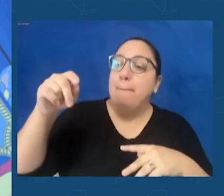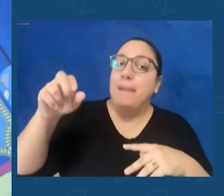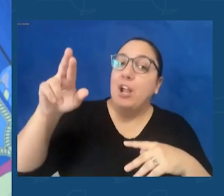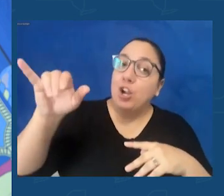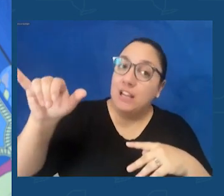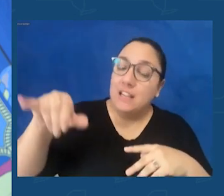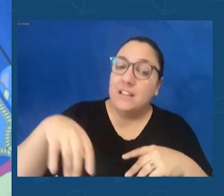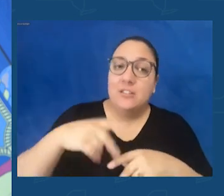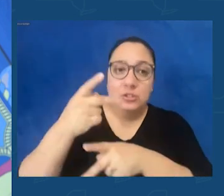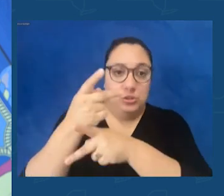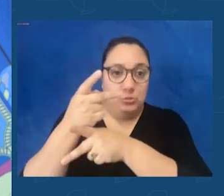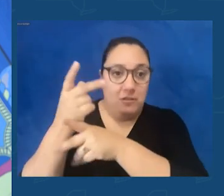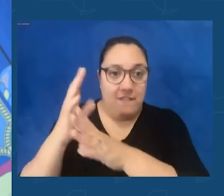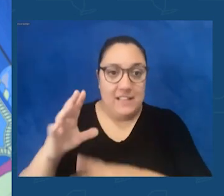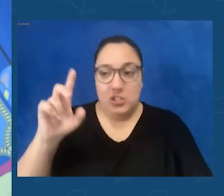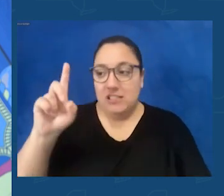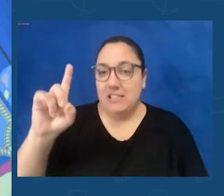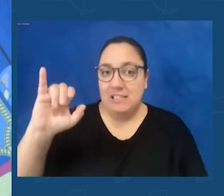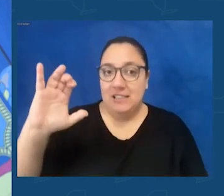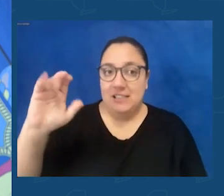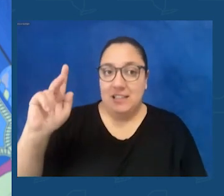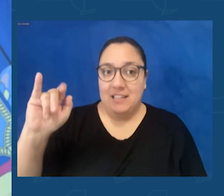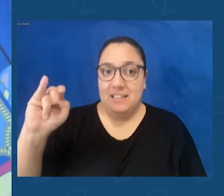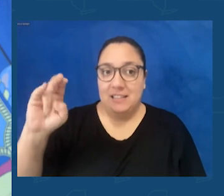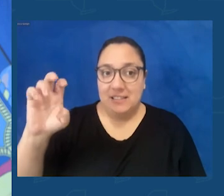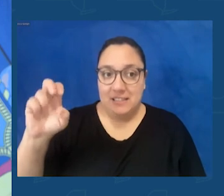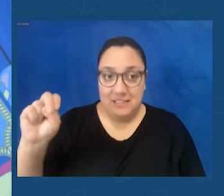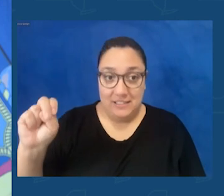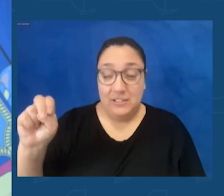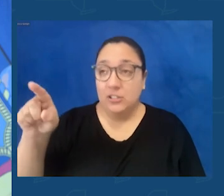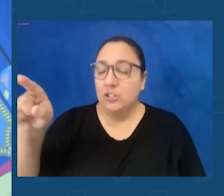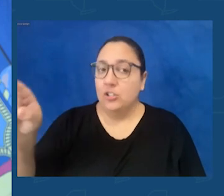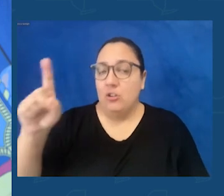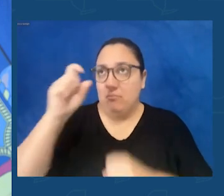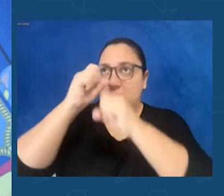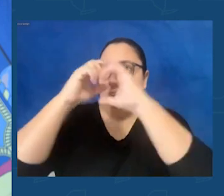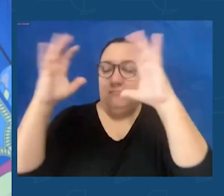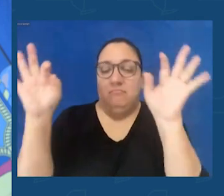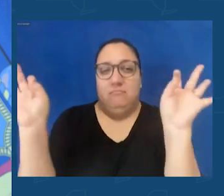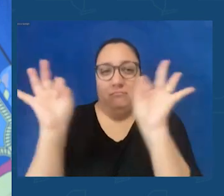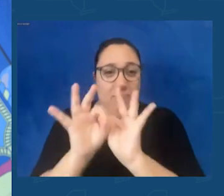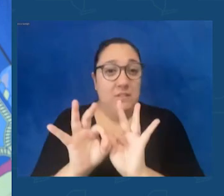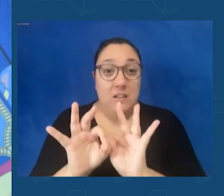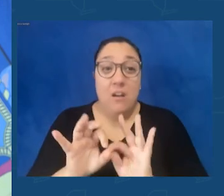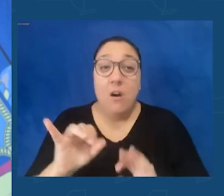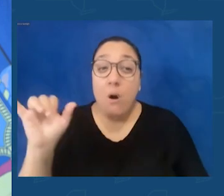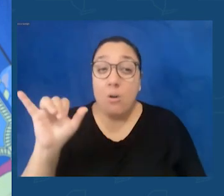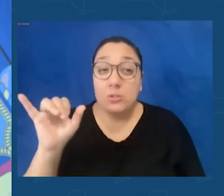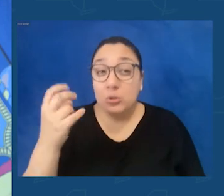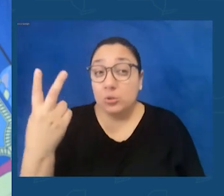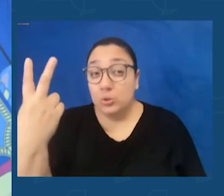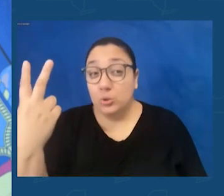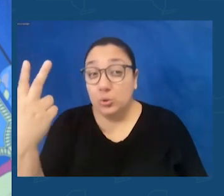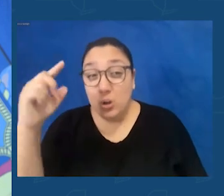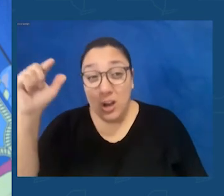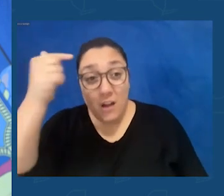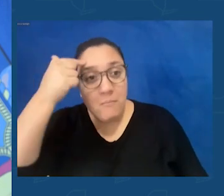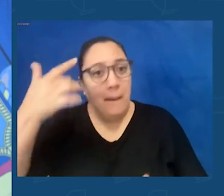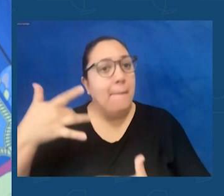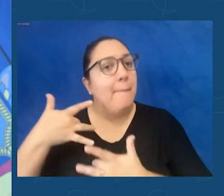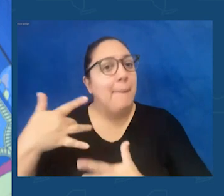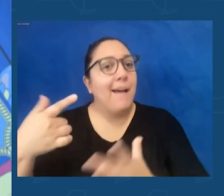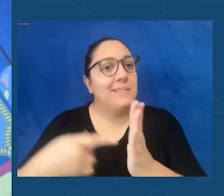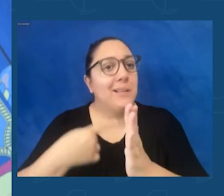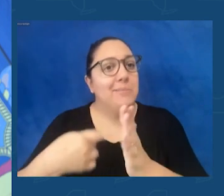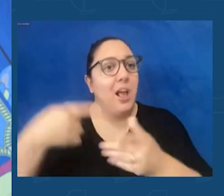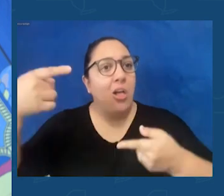extraordinary, and I thank you for that. And again, to come together, two governments, then some communities compete with each other, to have one